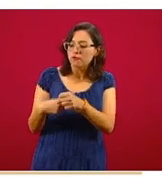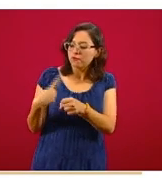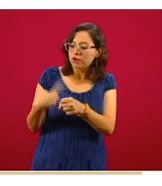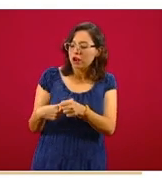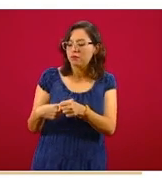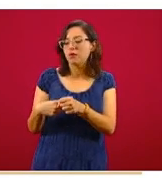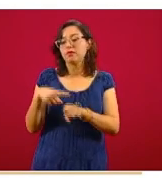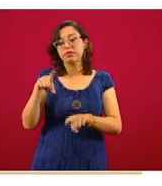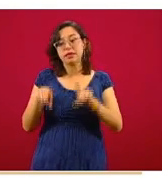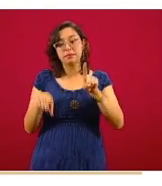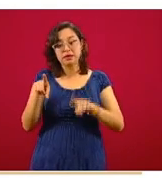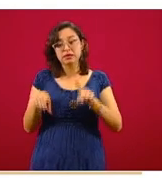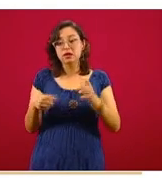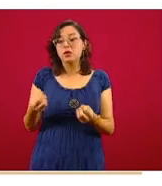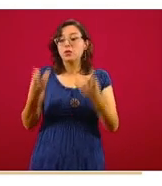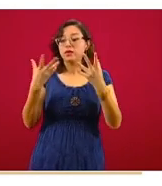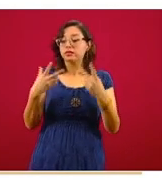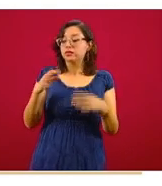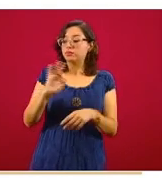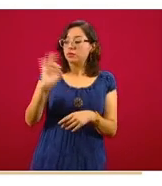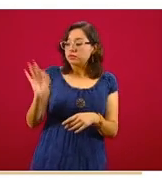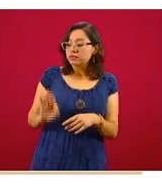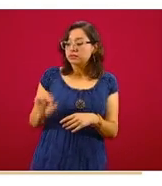could turn into red